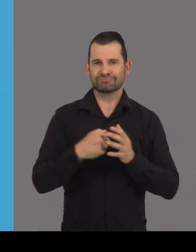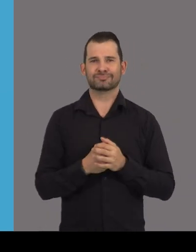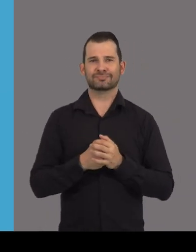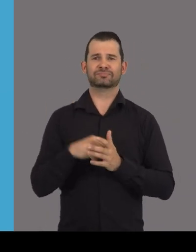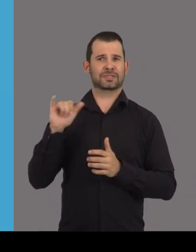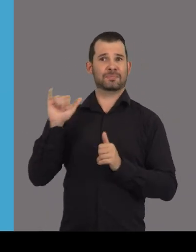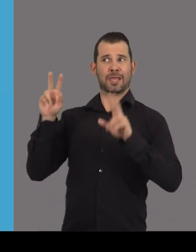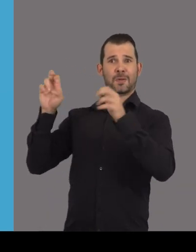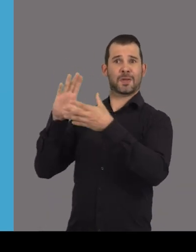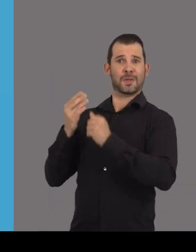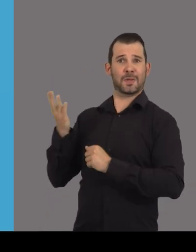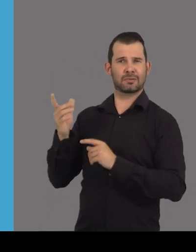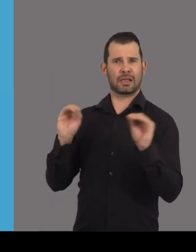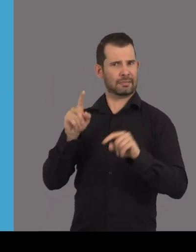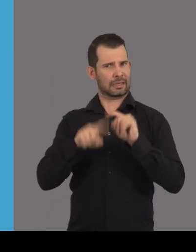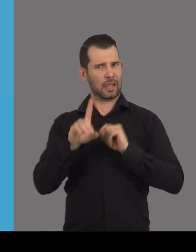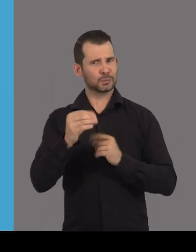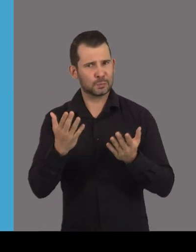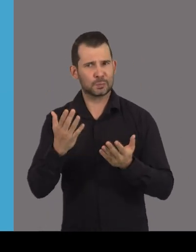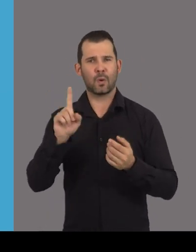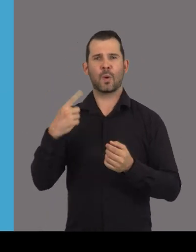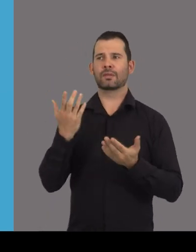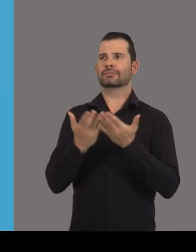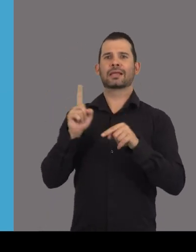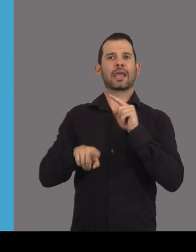can't do, only things you can't do yet.